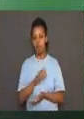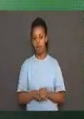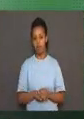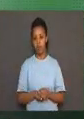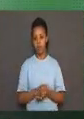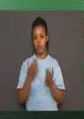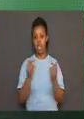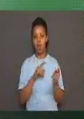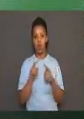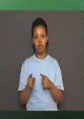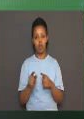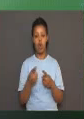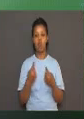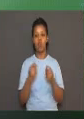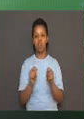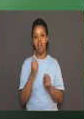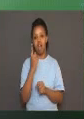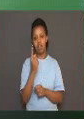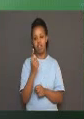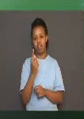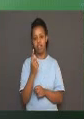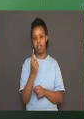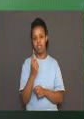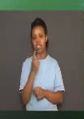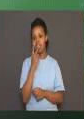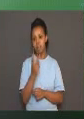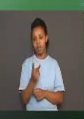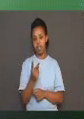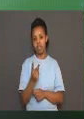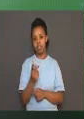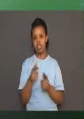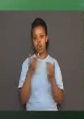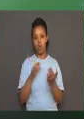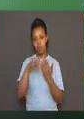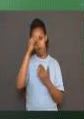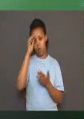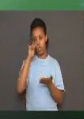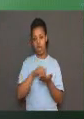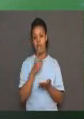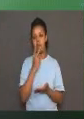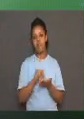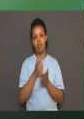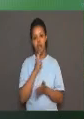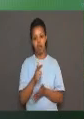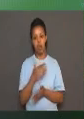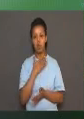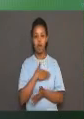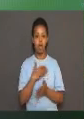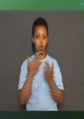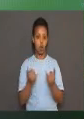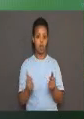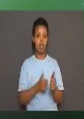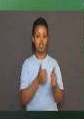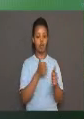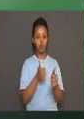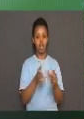Let us take part in an activity to review what we just covered. Please complete the